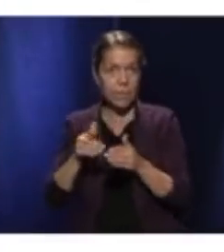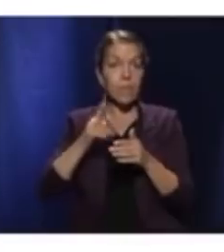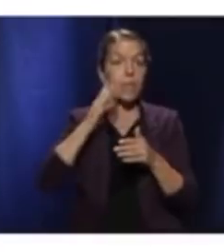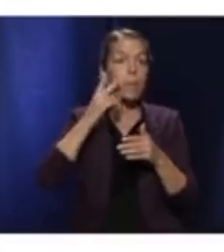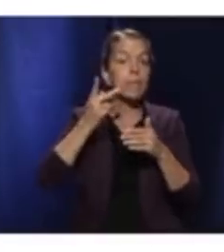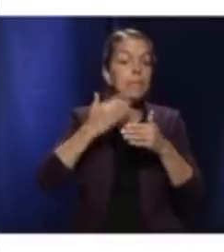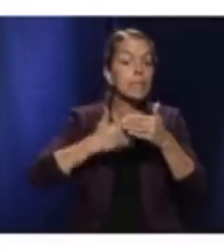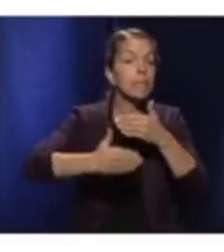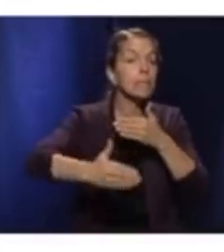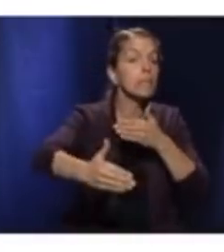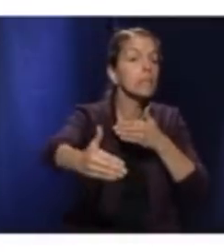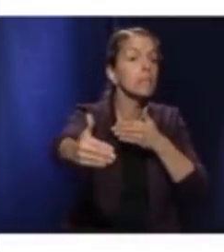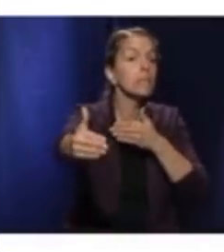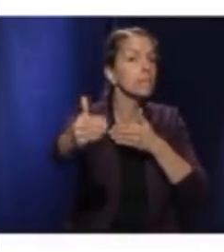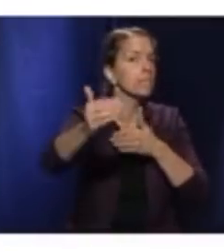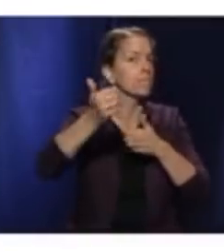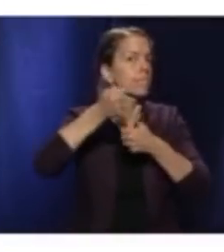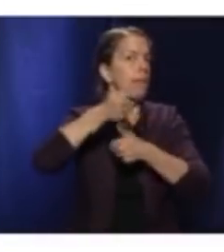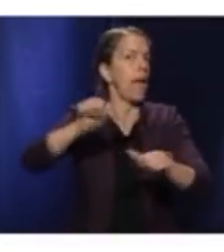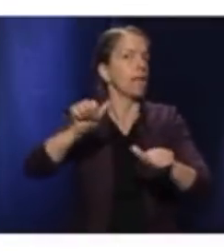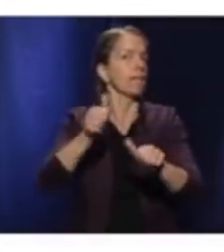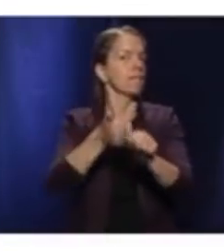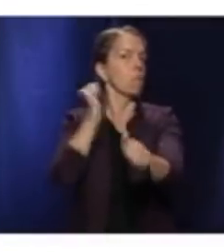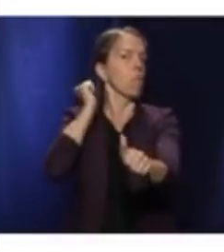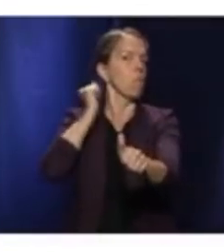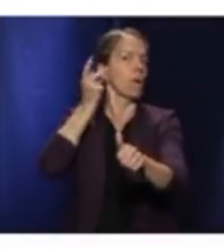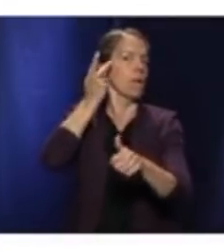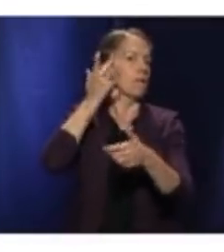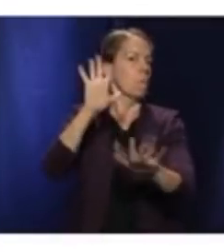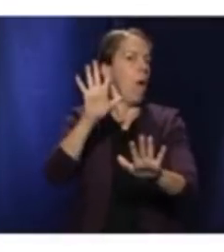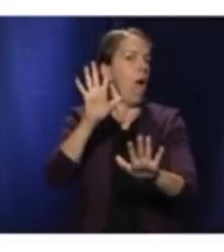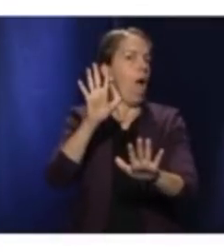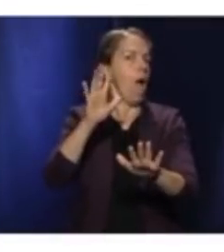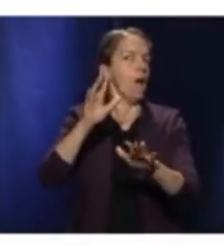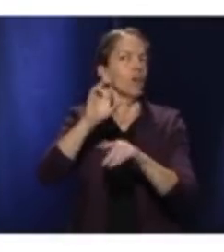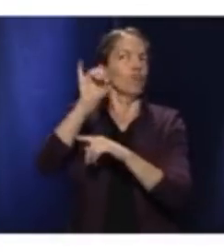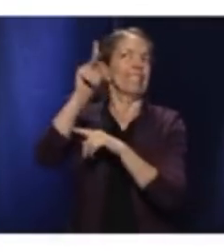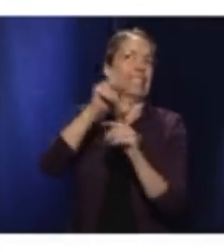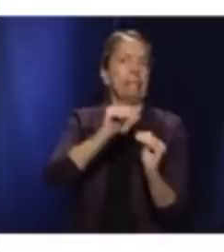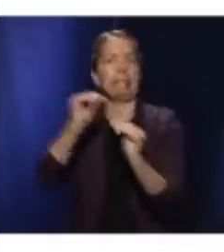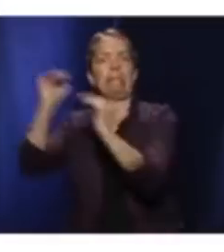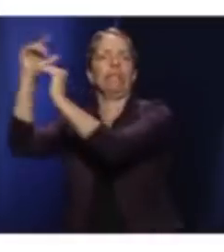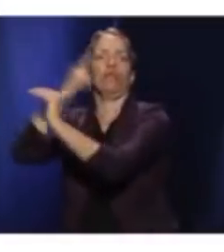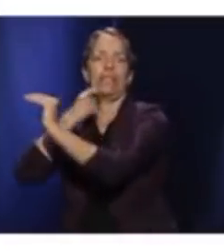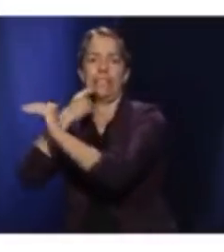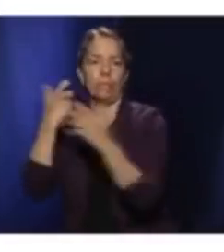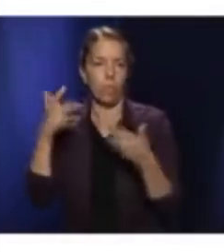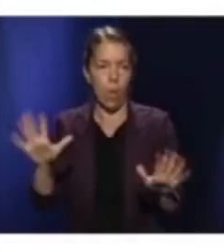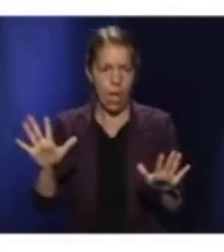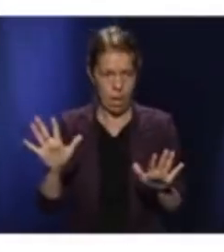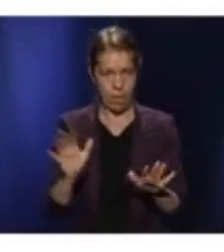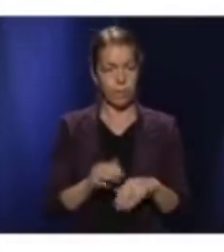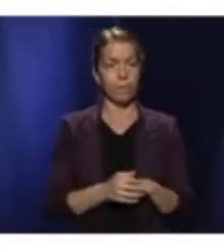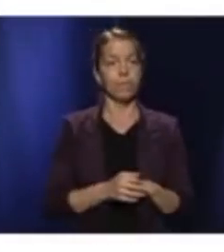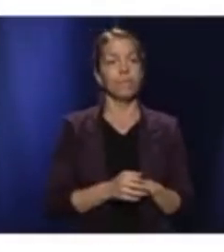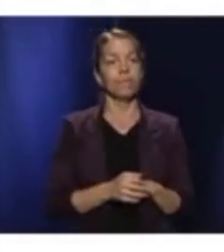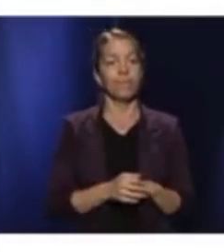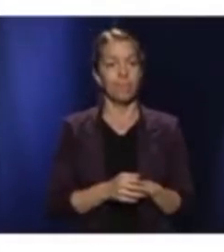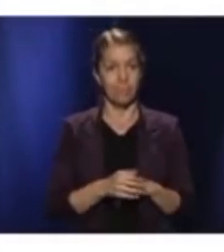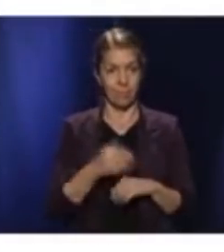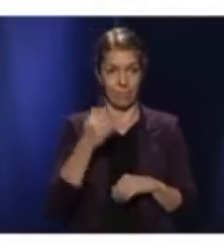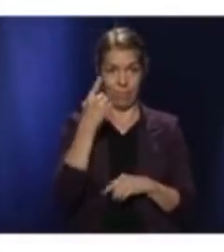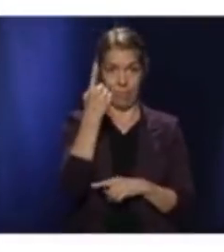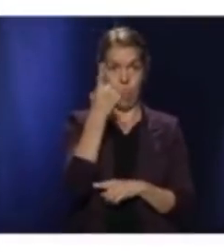And this is the reason why we have this system here, is to say, Madame Drouin of Public Health in